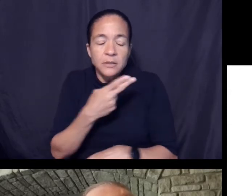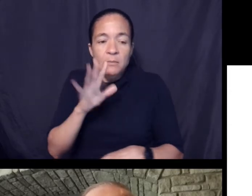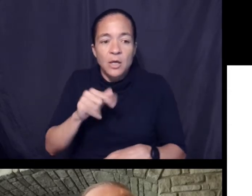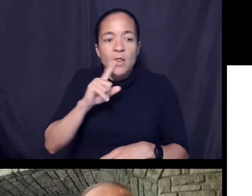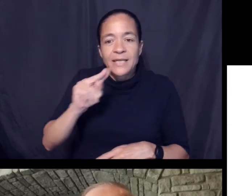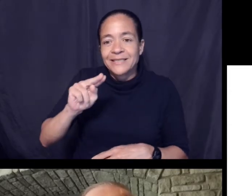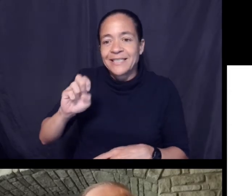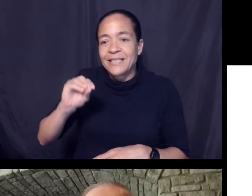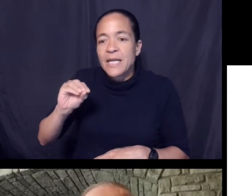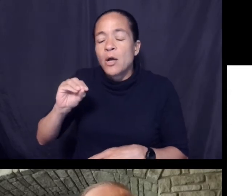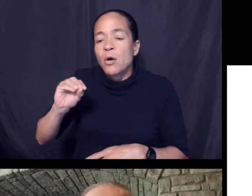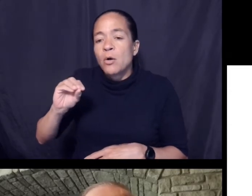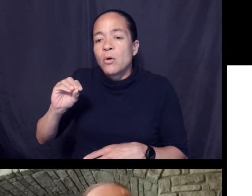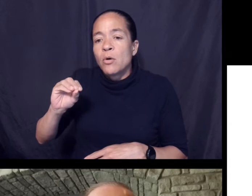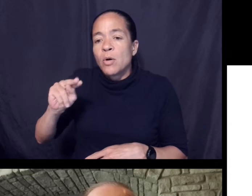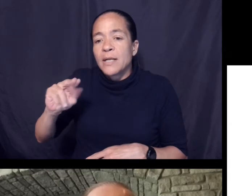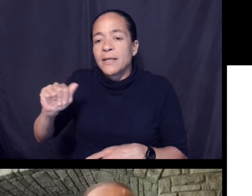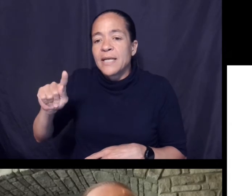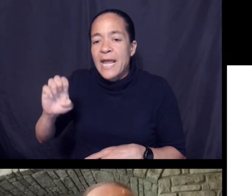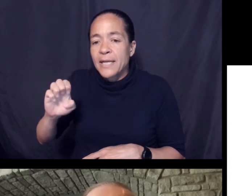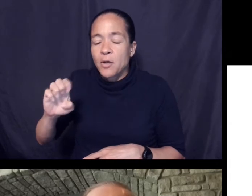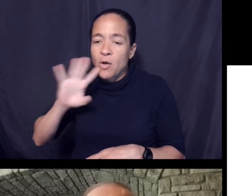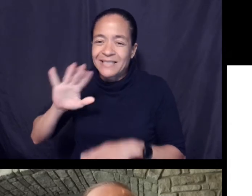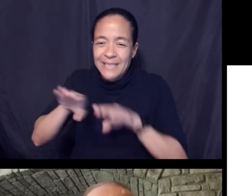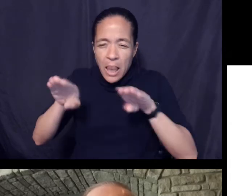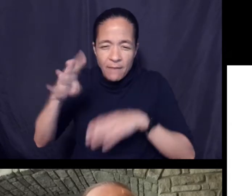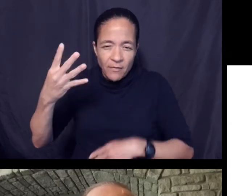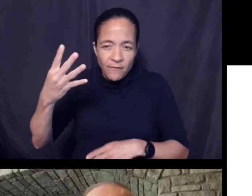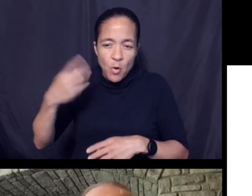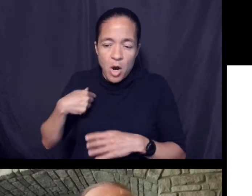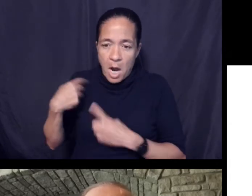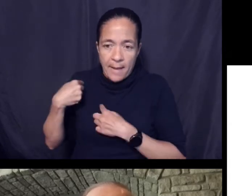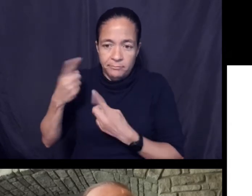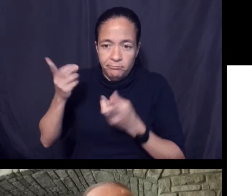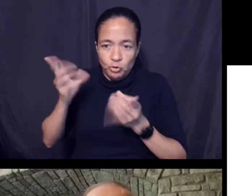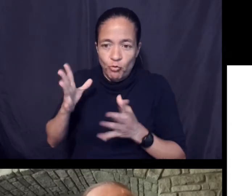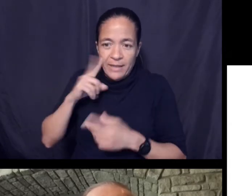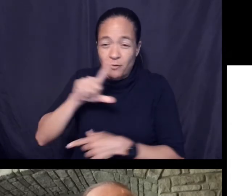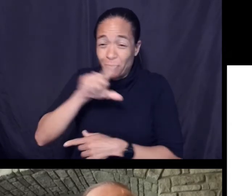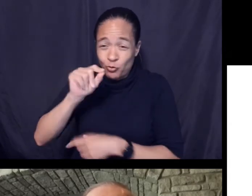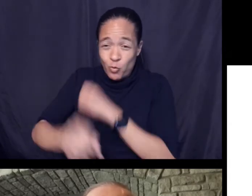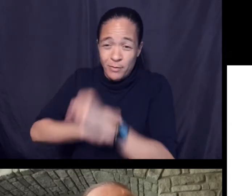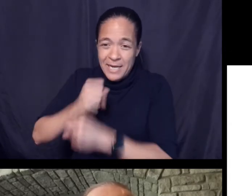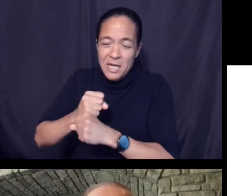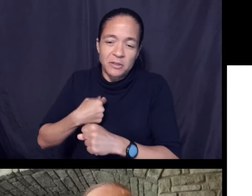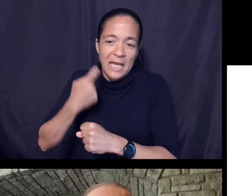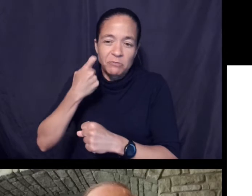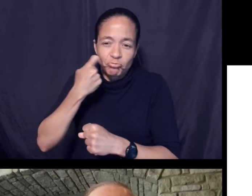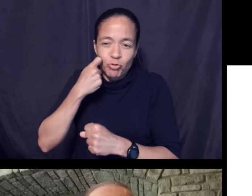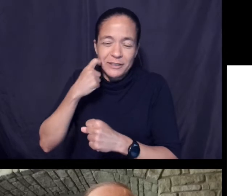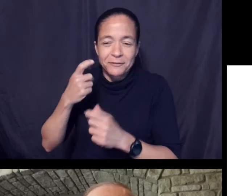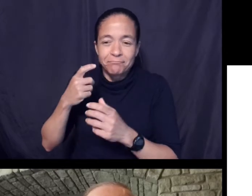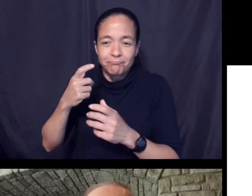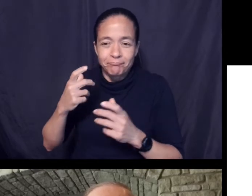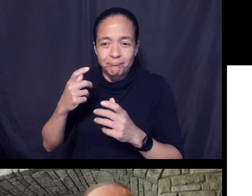intensive care unit, which is a level 4, for approximately 20 years, recently stepping down from that role. So today